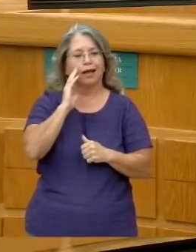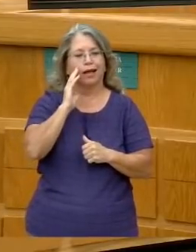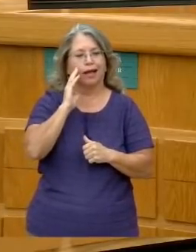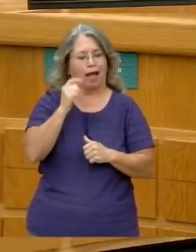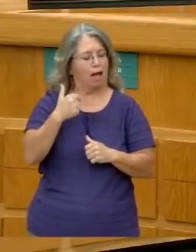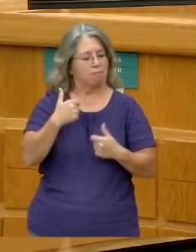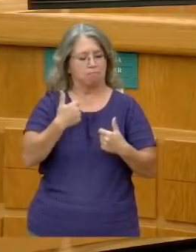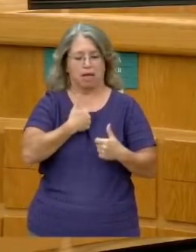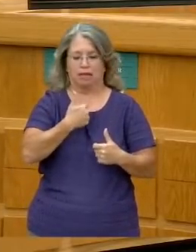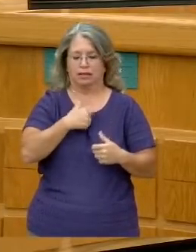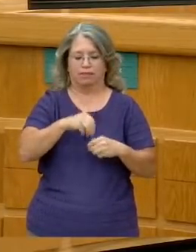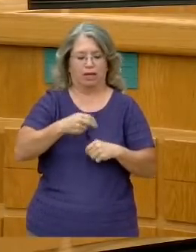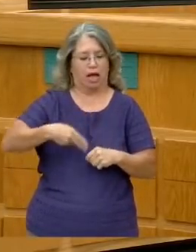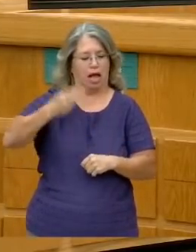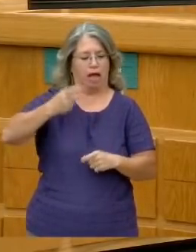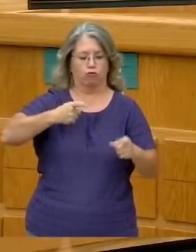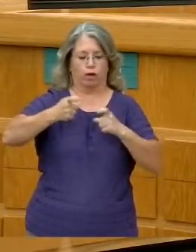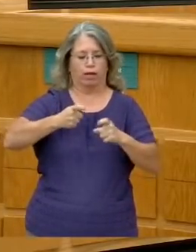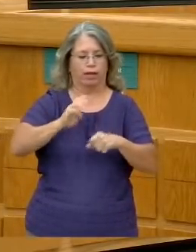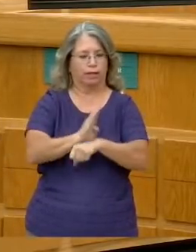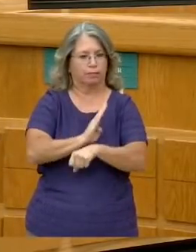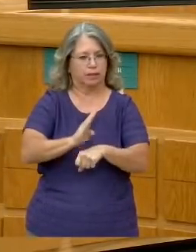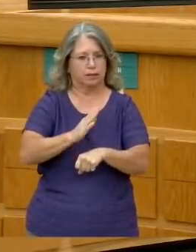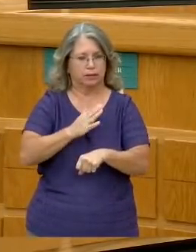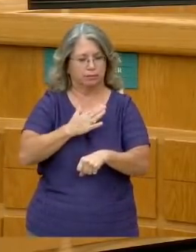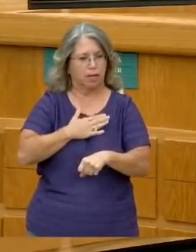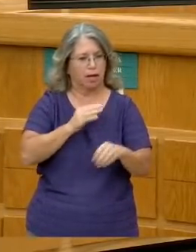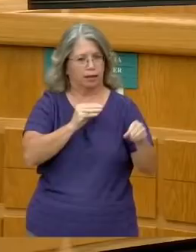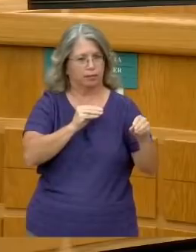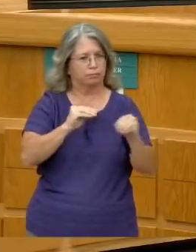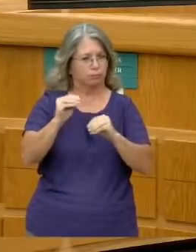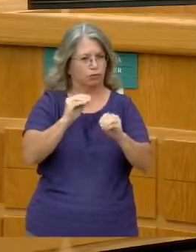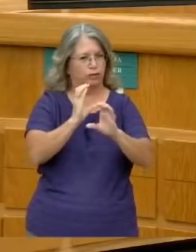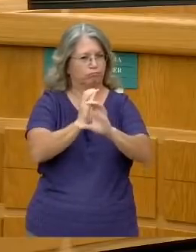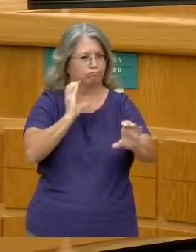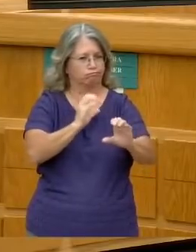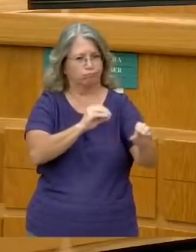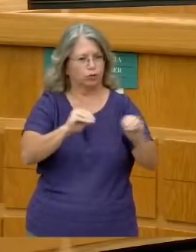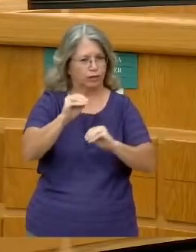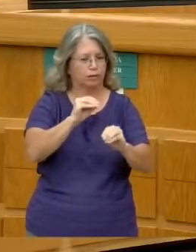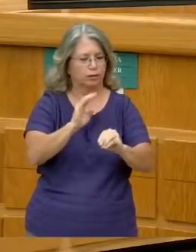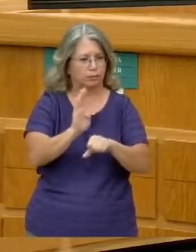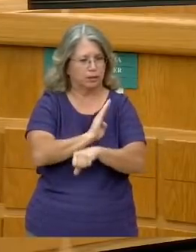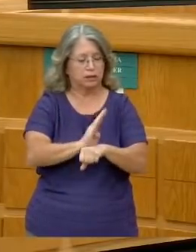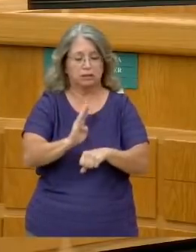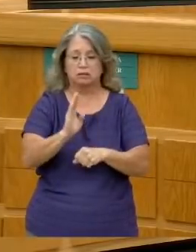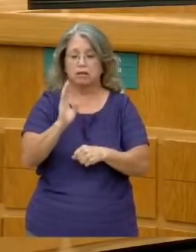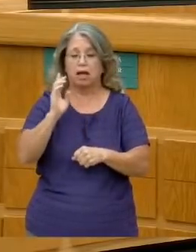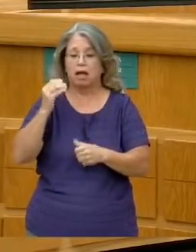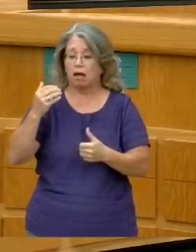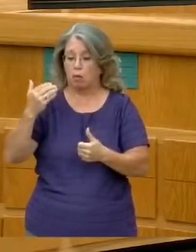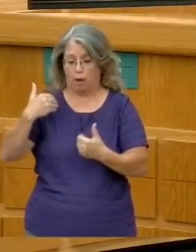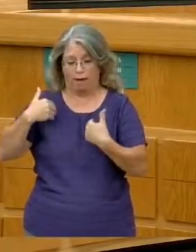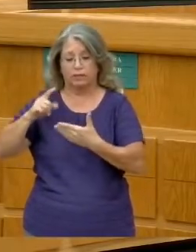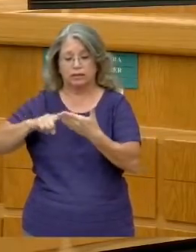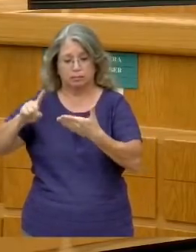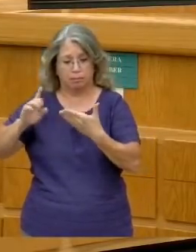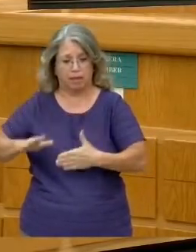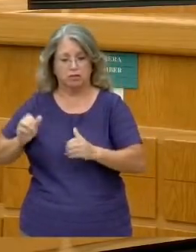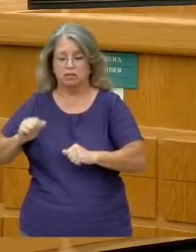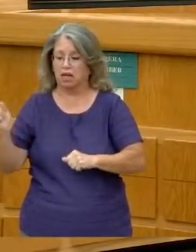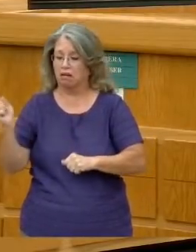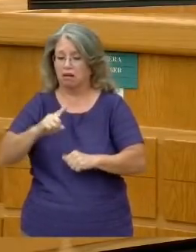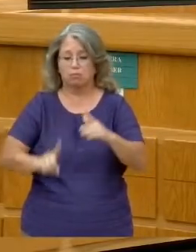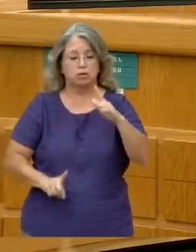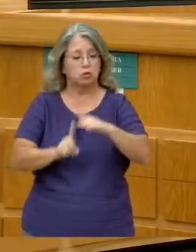I'm in, and the inspectors come to my business in the moving business. They'll come any day that they want to or any time that they